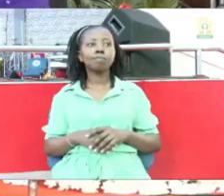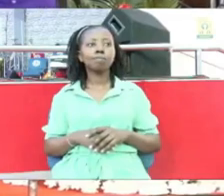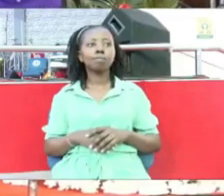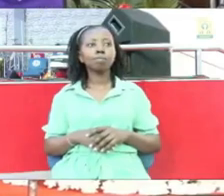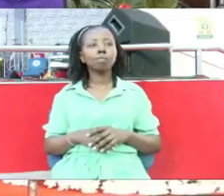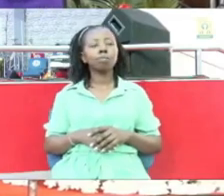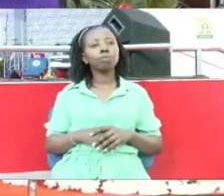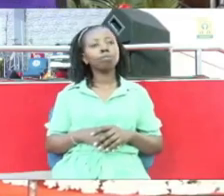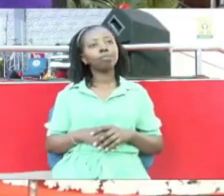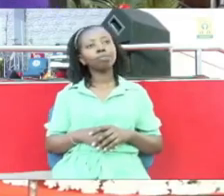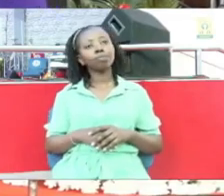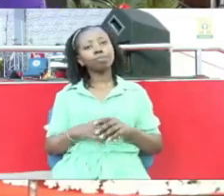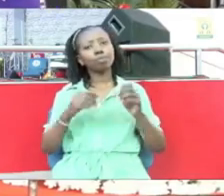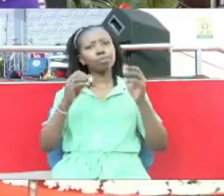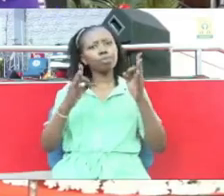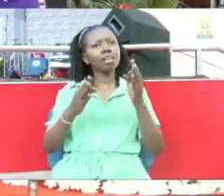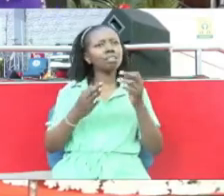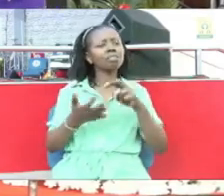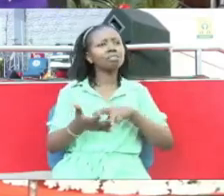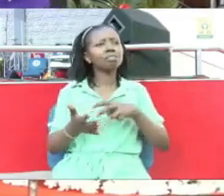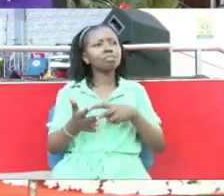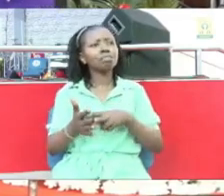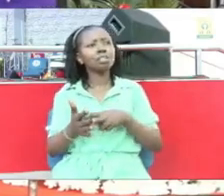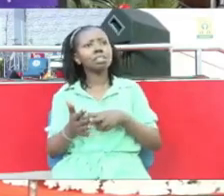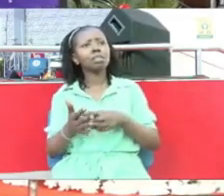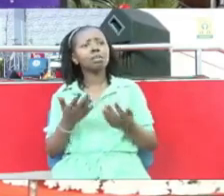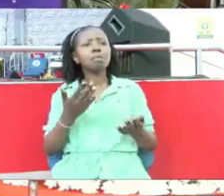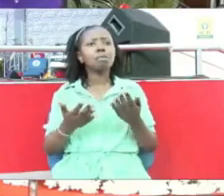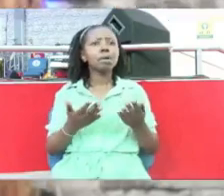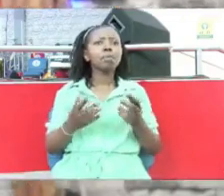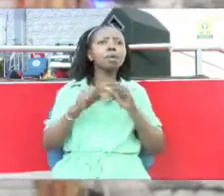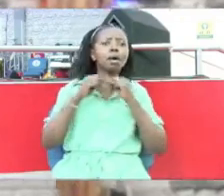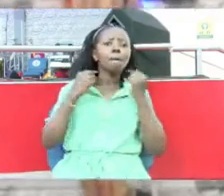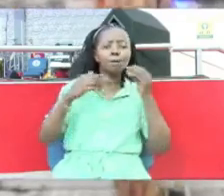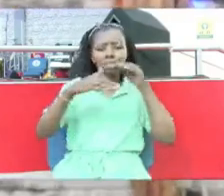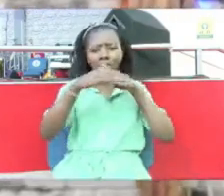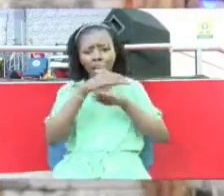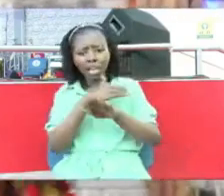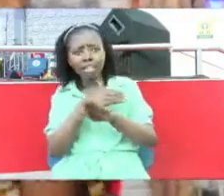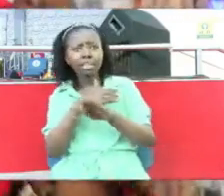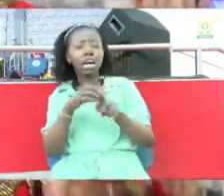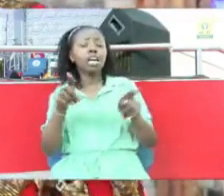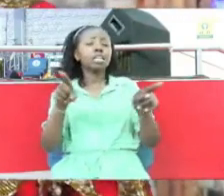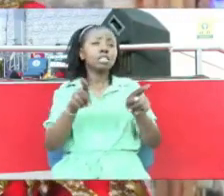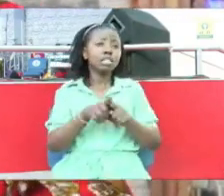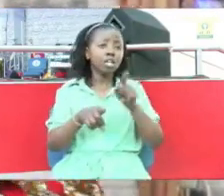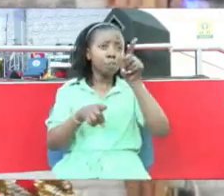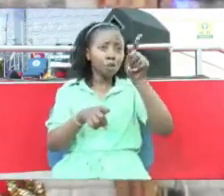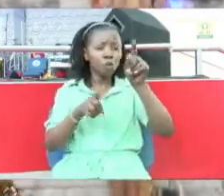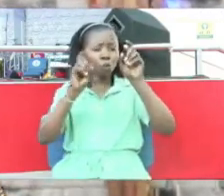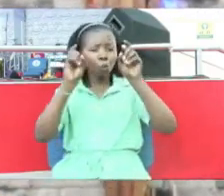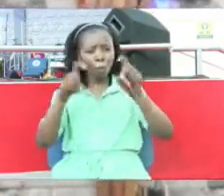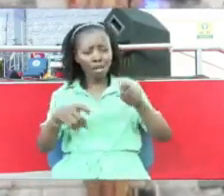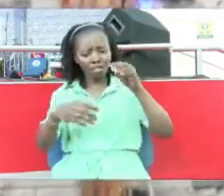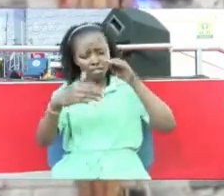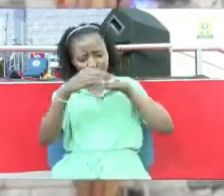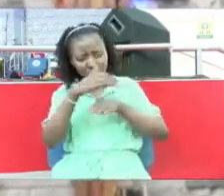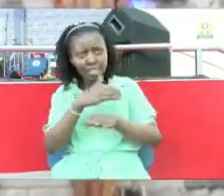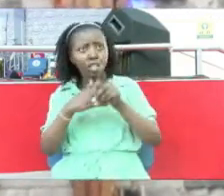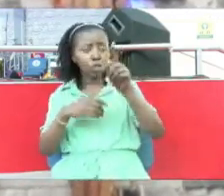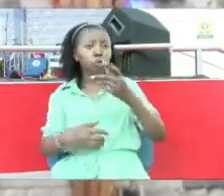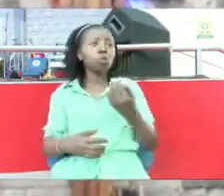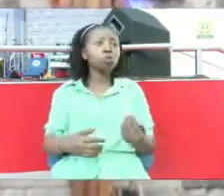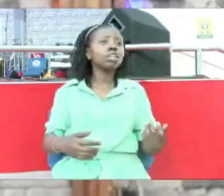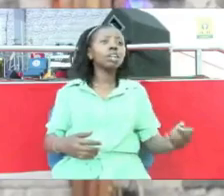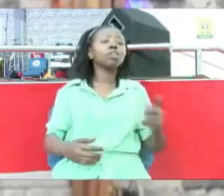na utukufu. If it means they normally enter there so that they can hear God, you are also a child of the King of Kings.